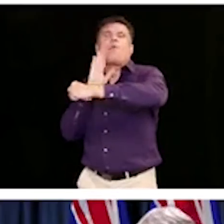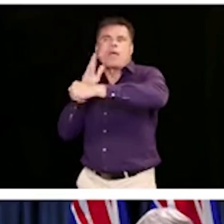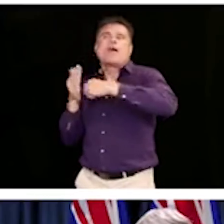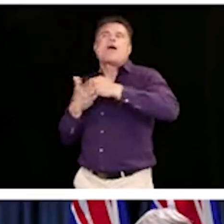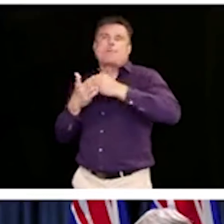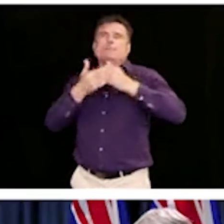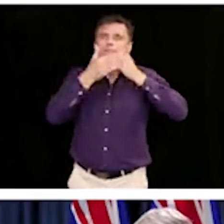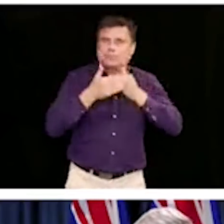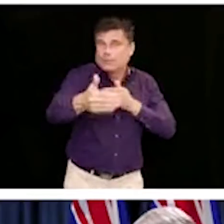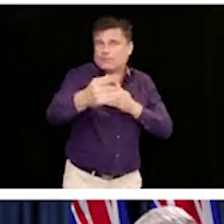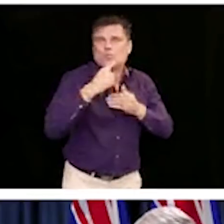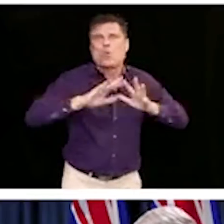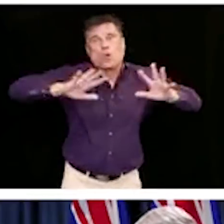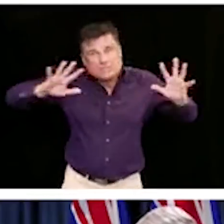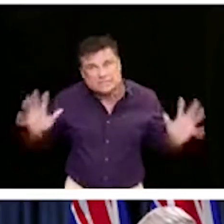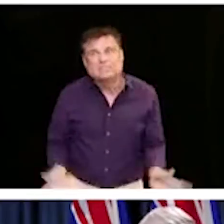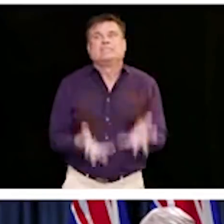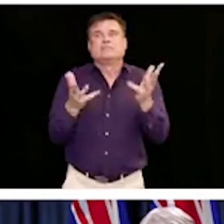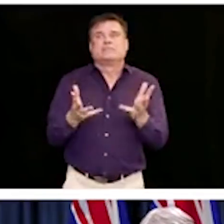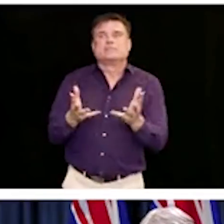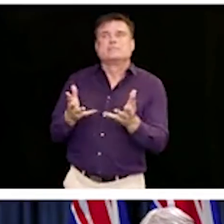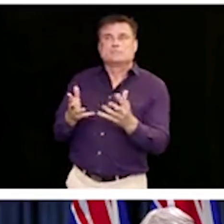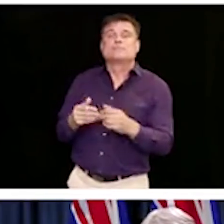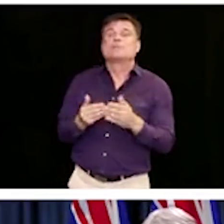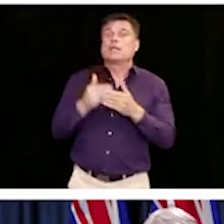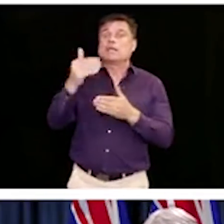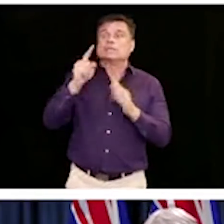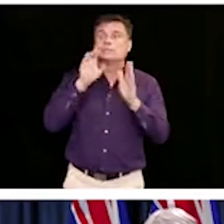foundation to be able to build from. Next slide.